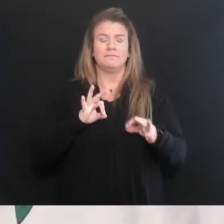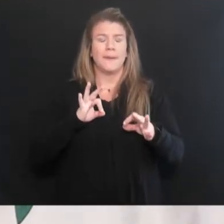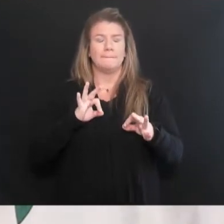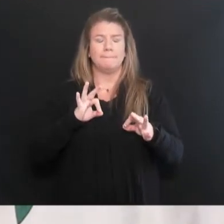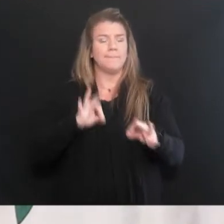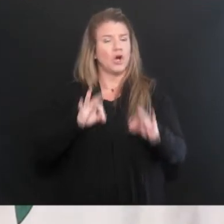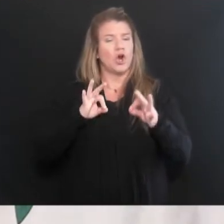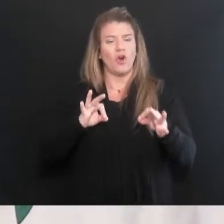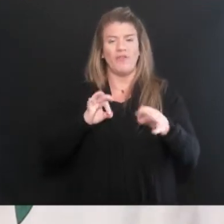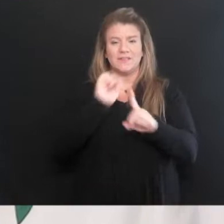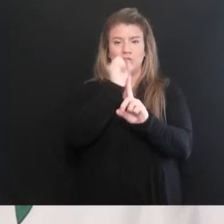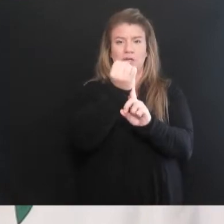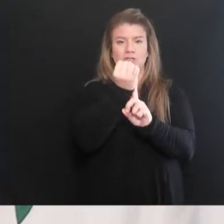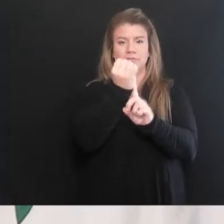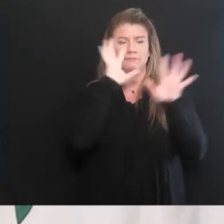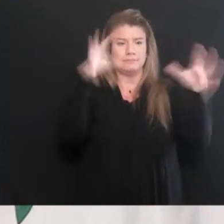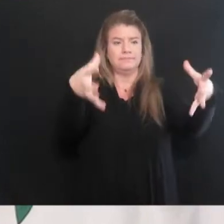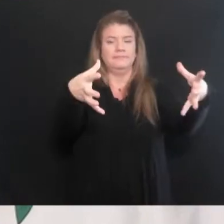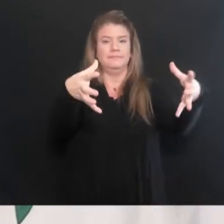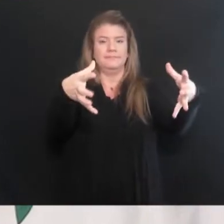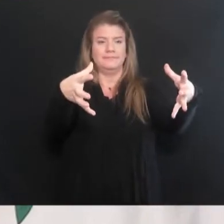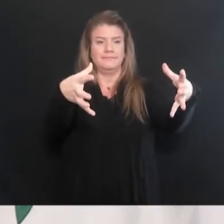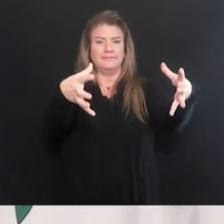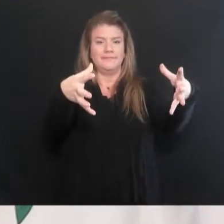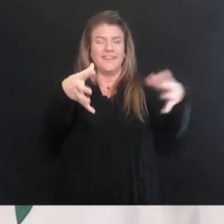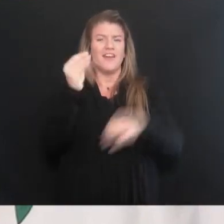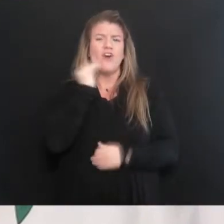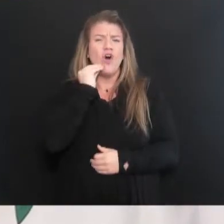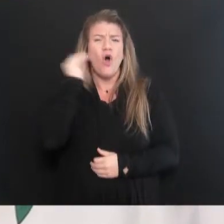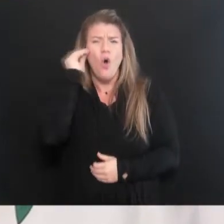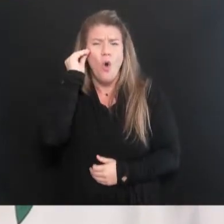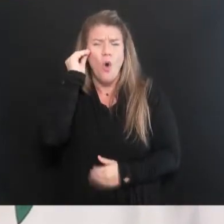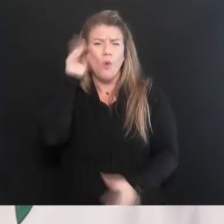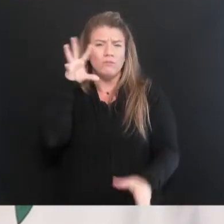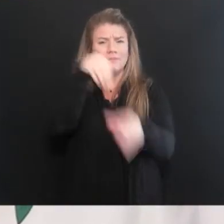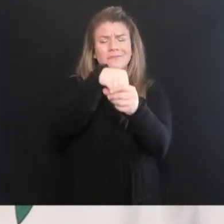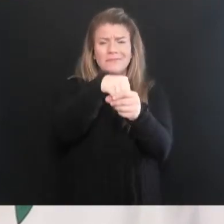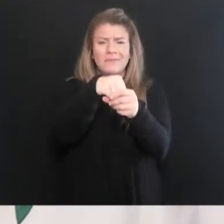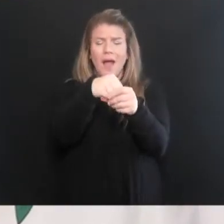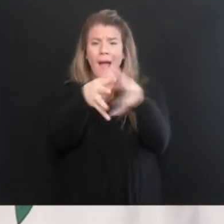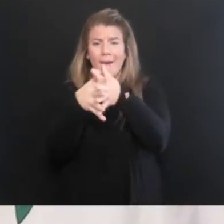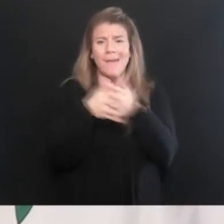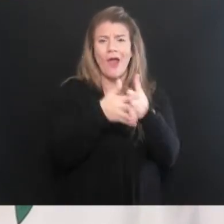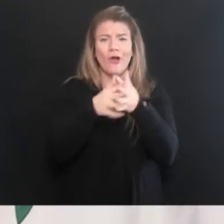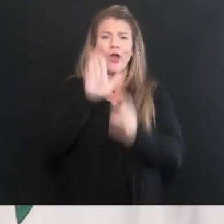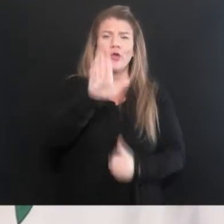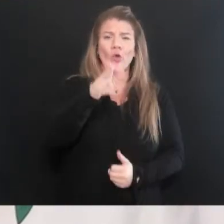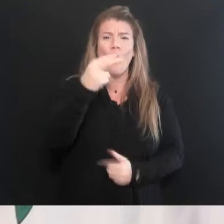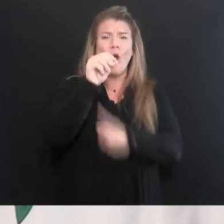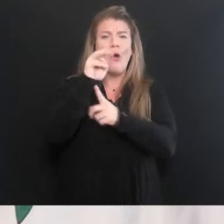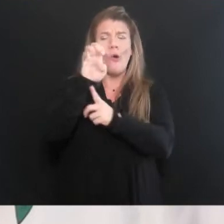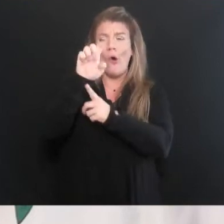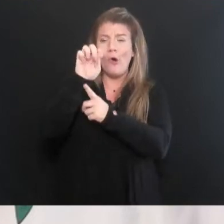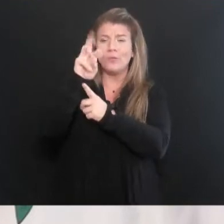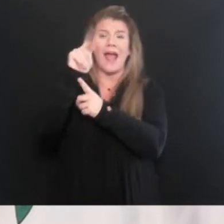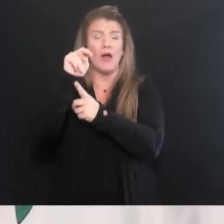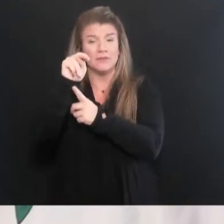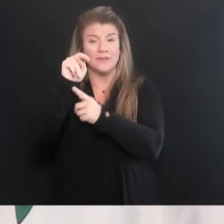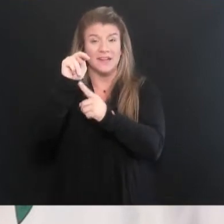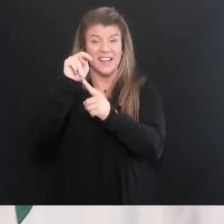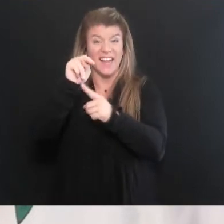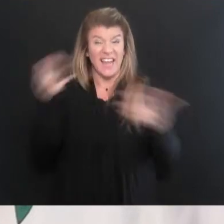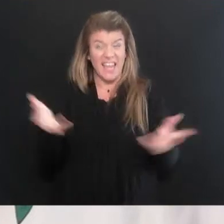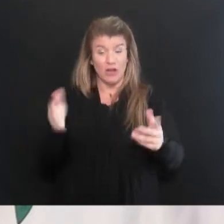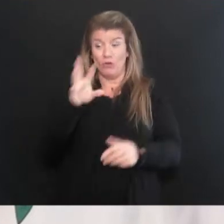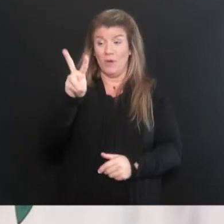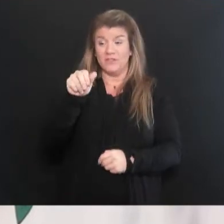picture of hometown America, hometown West Virginia. What makes us so